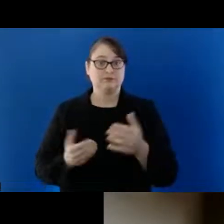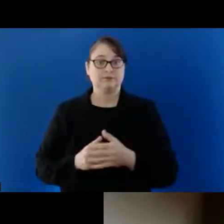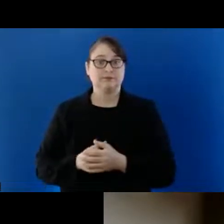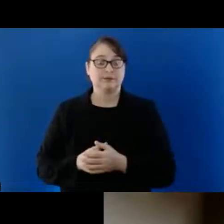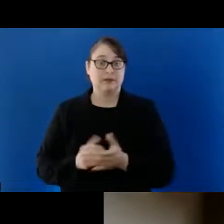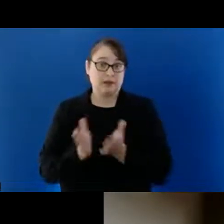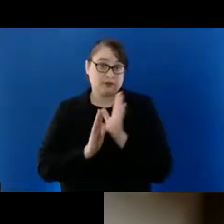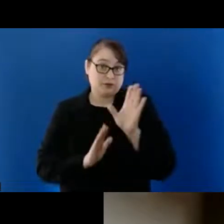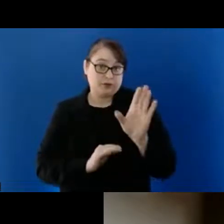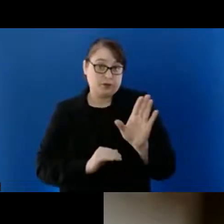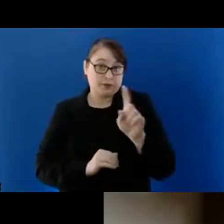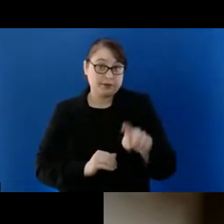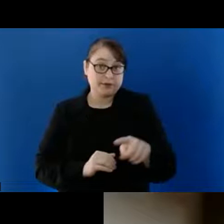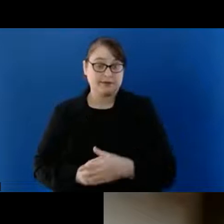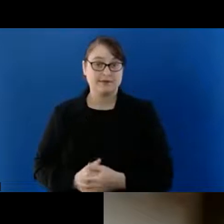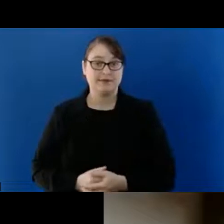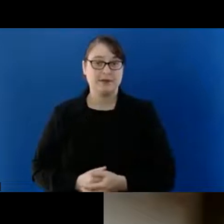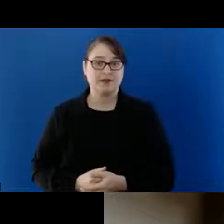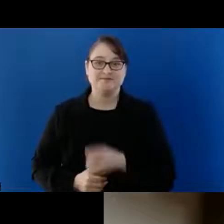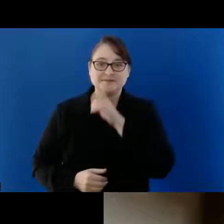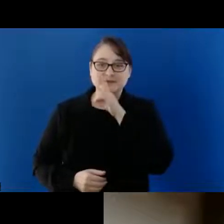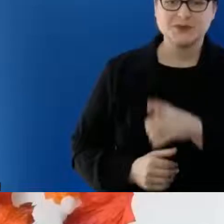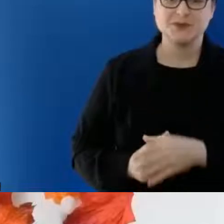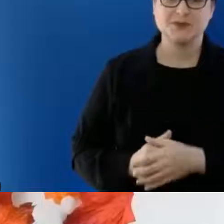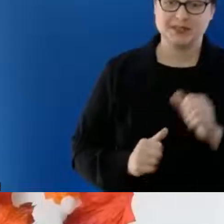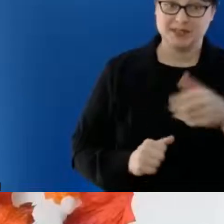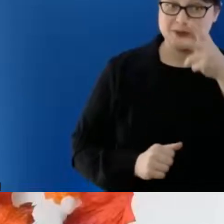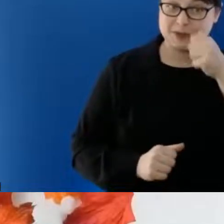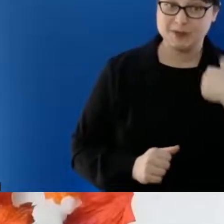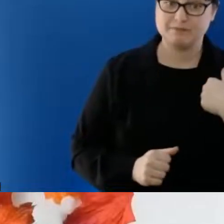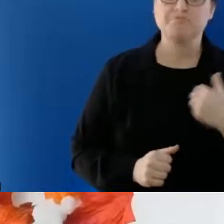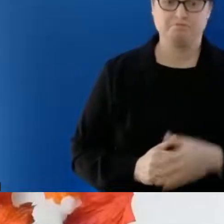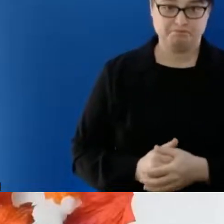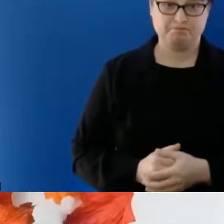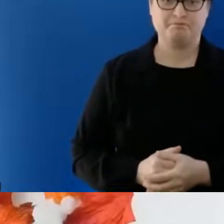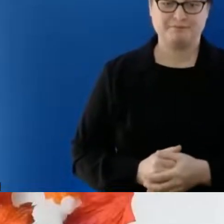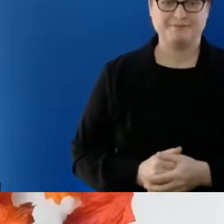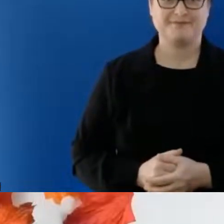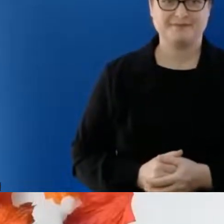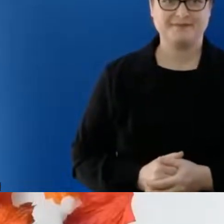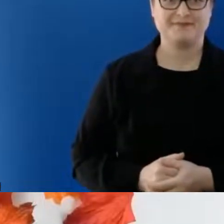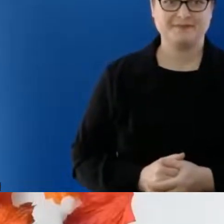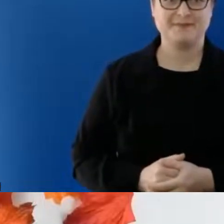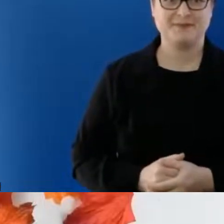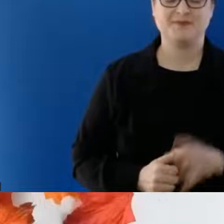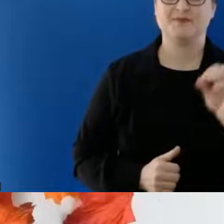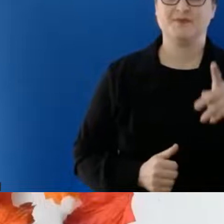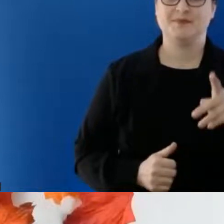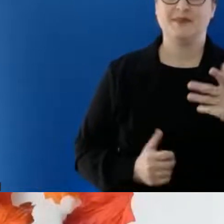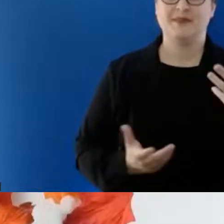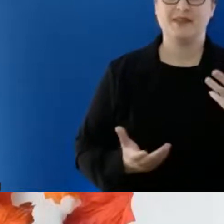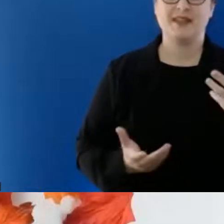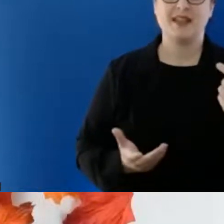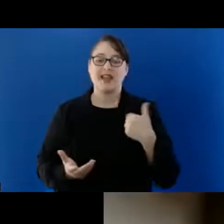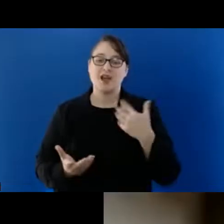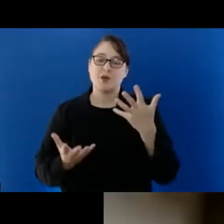ask your question? Sure. Can you hear me? Yes. Okay. What I would